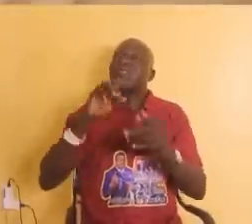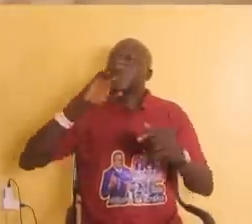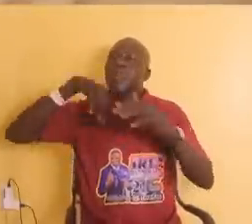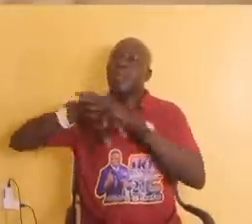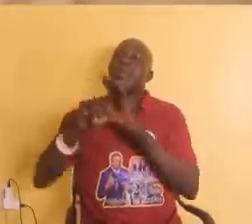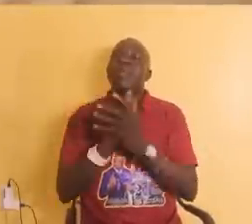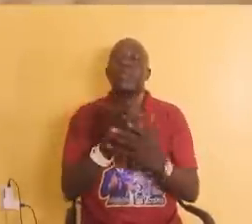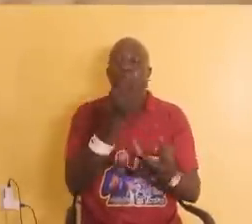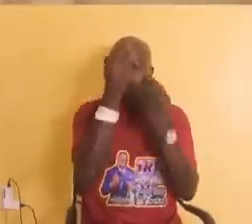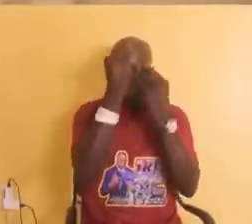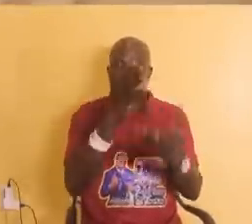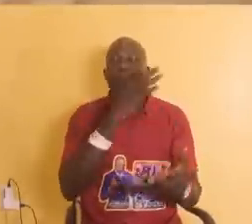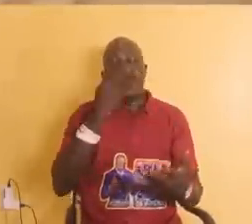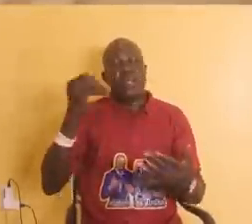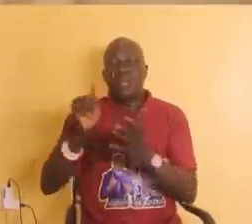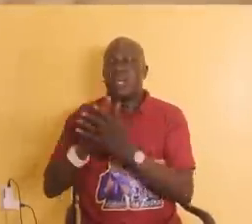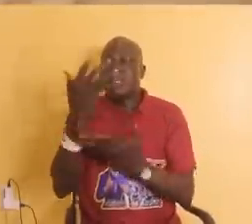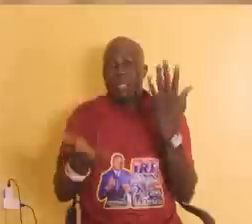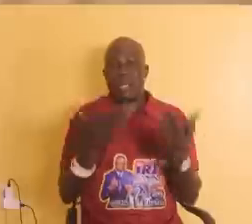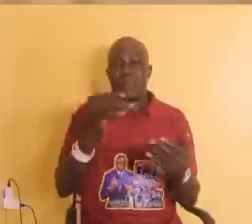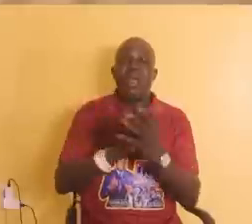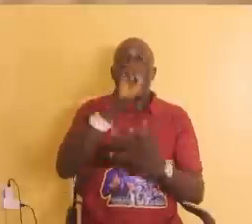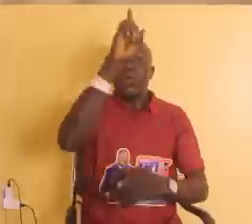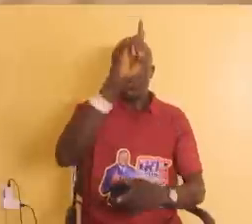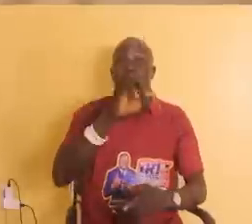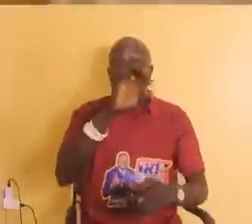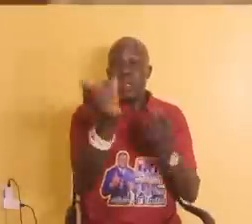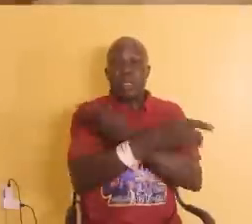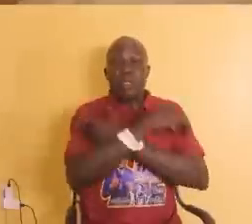which is tomorrow. Oh, man, you have got powerful. How